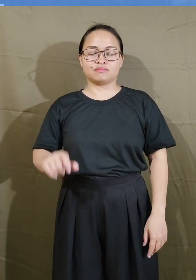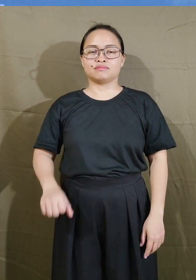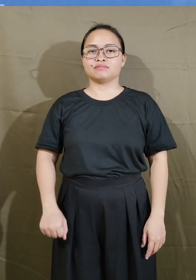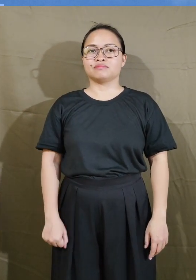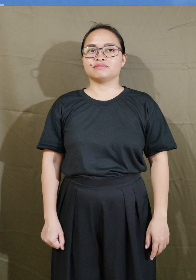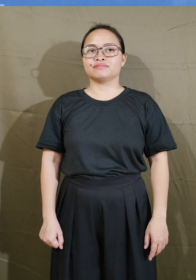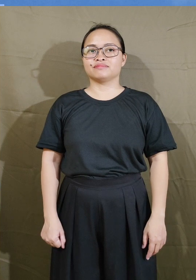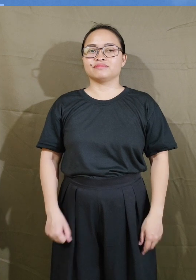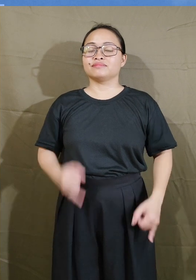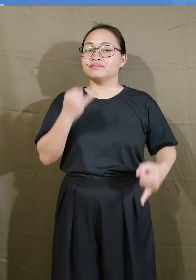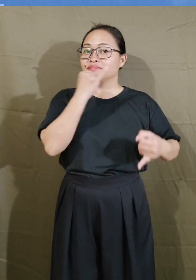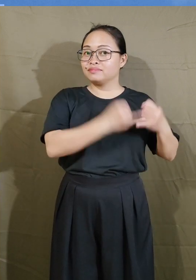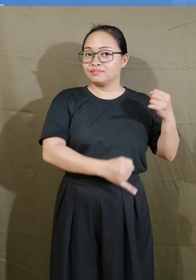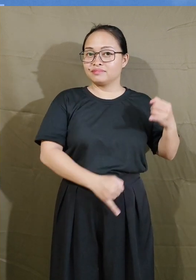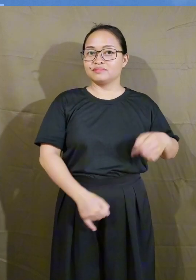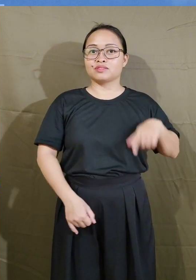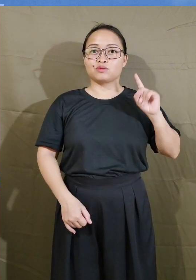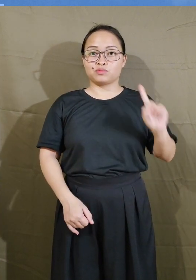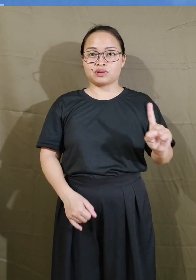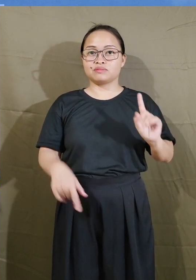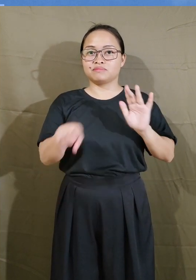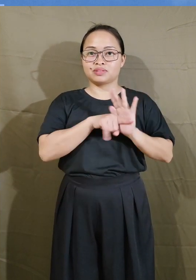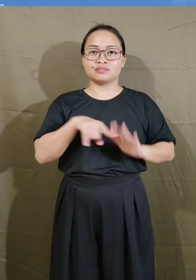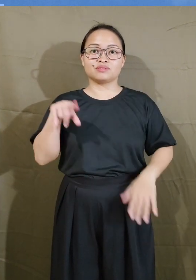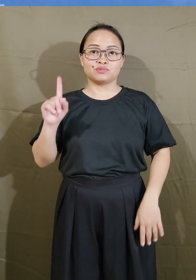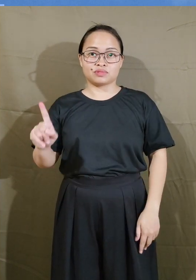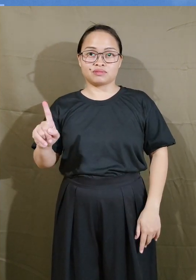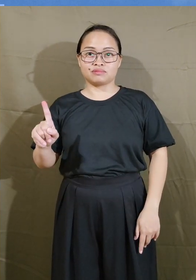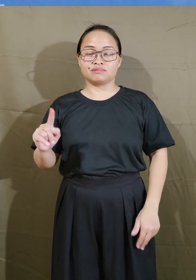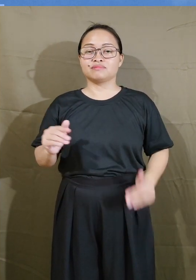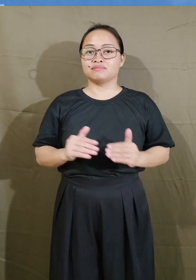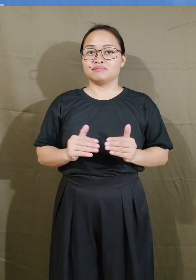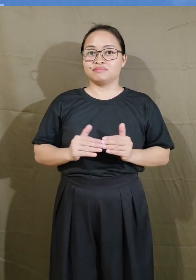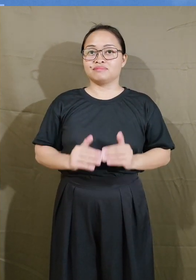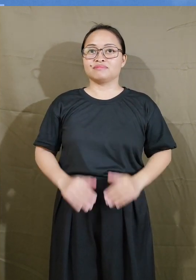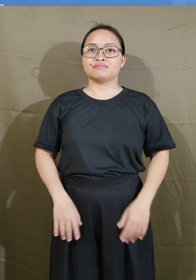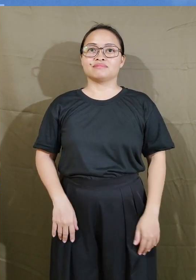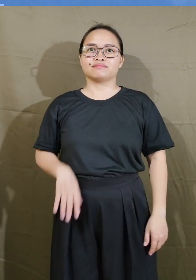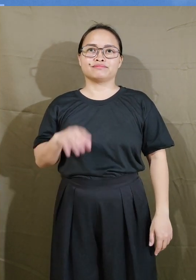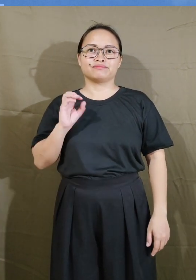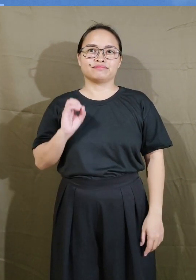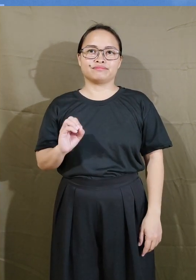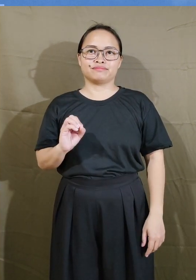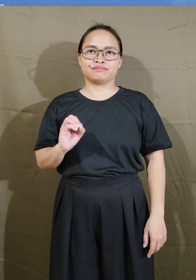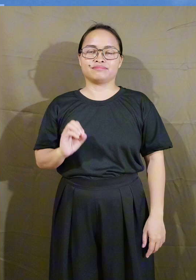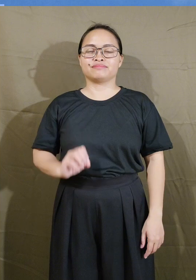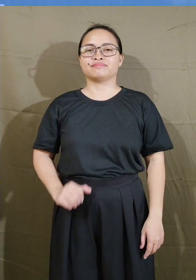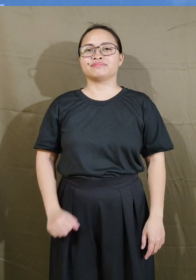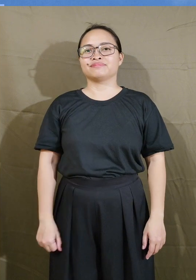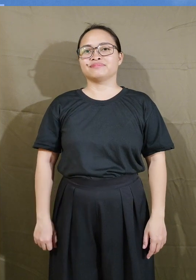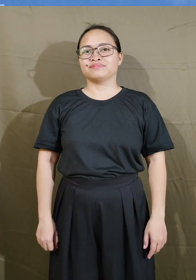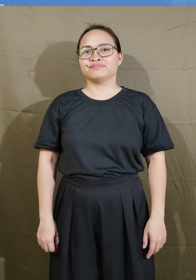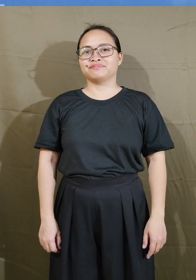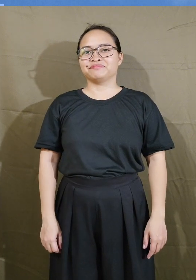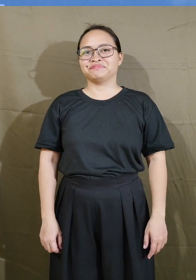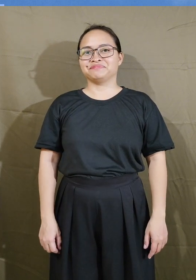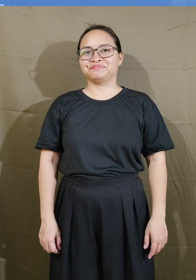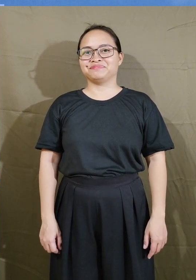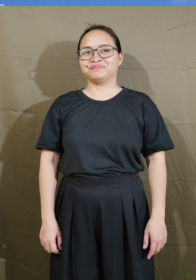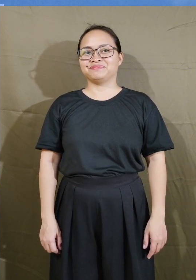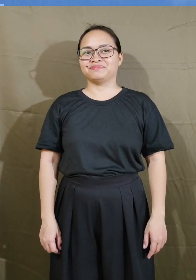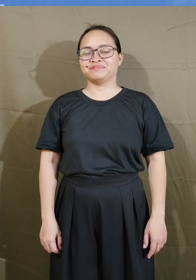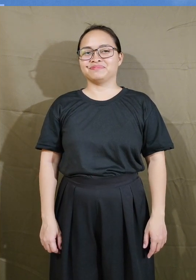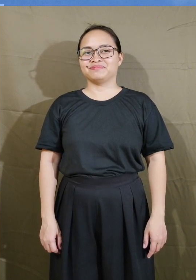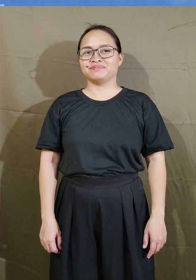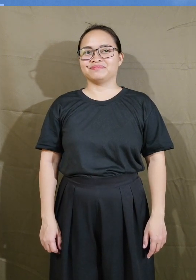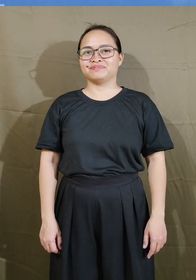We get 1. And lastly, 1 minus 1. We get 0.